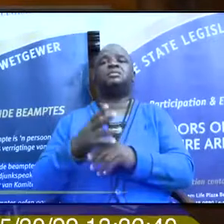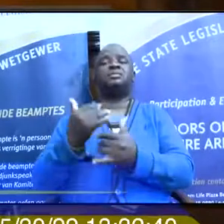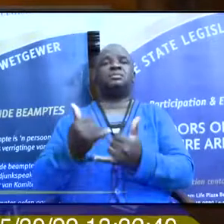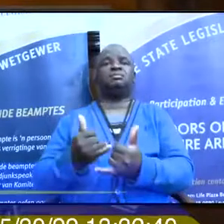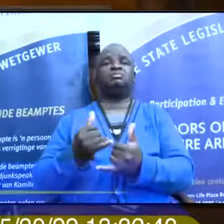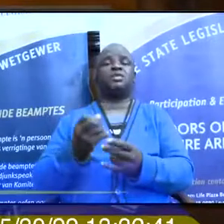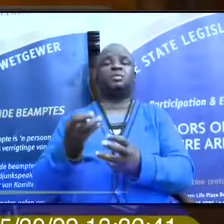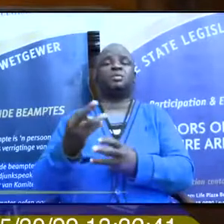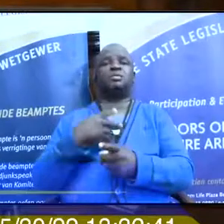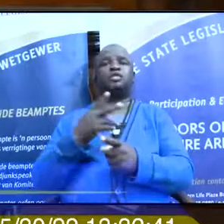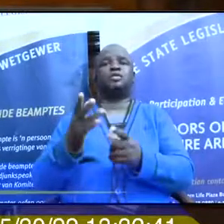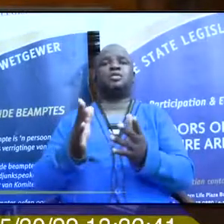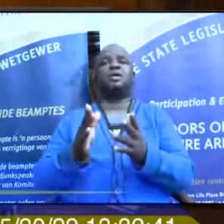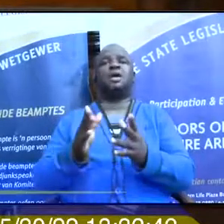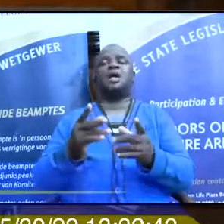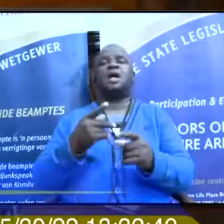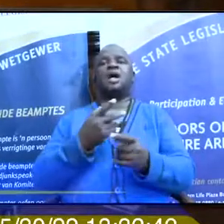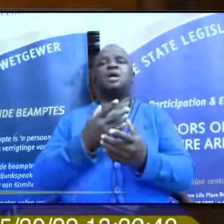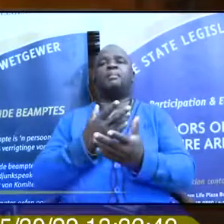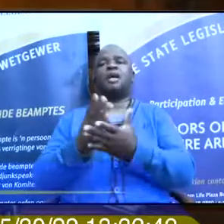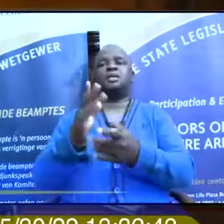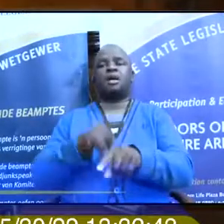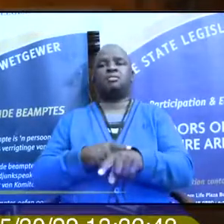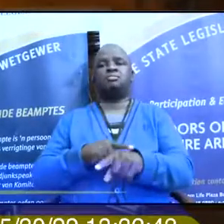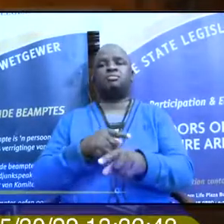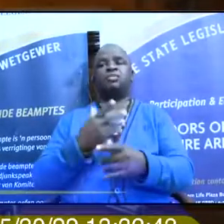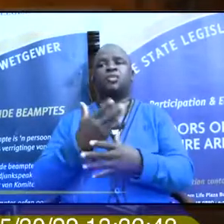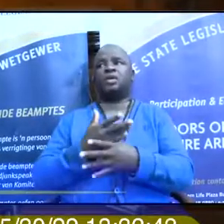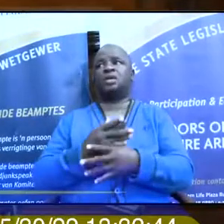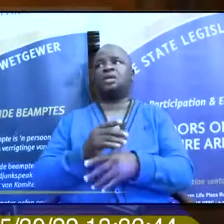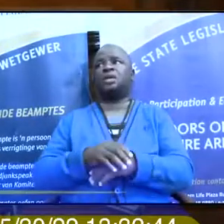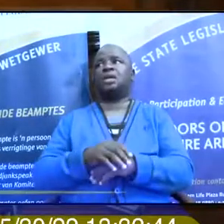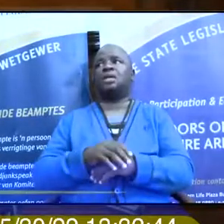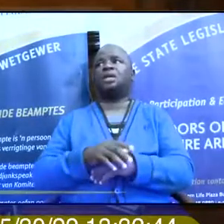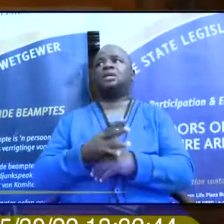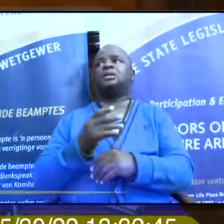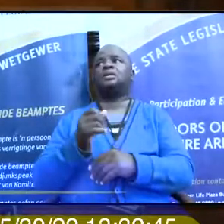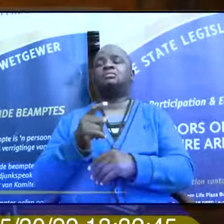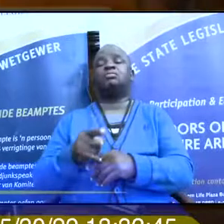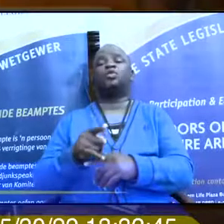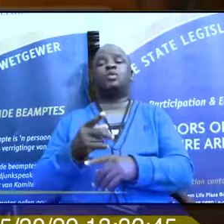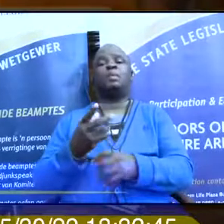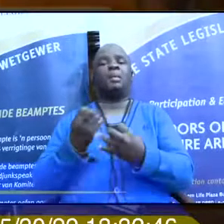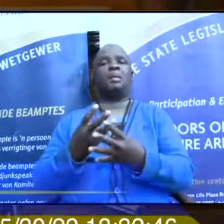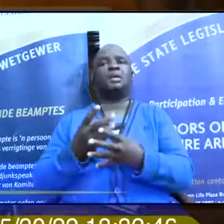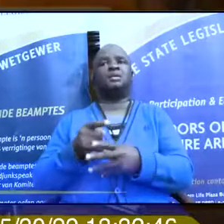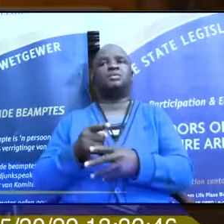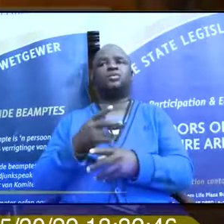occasionals in that particular store they are the affinity